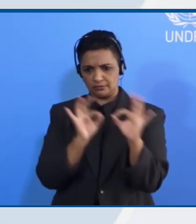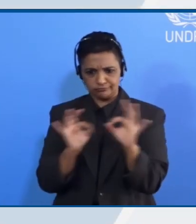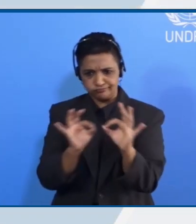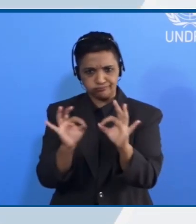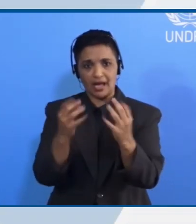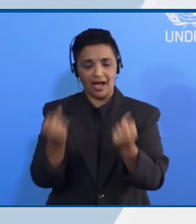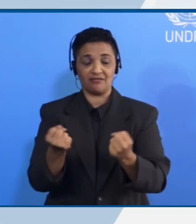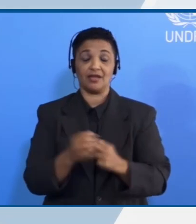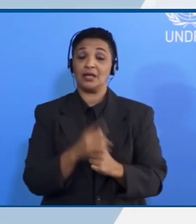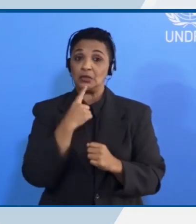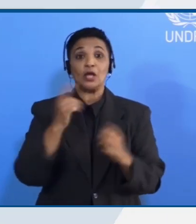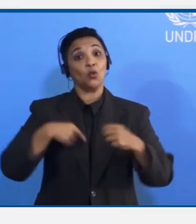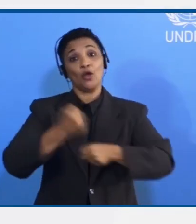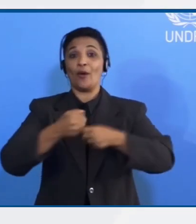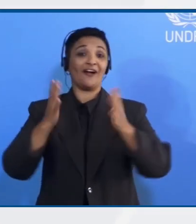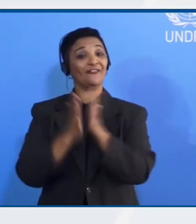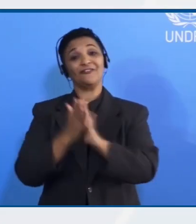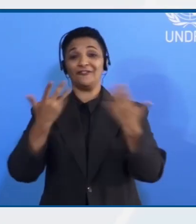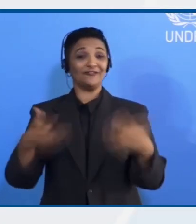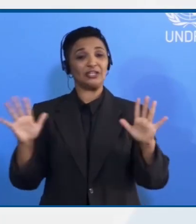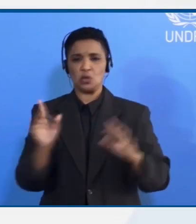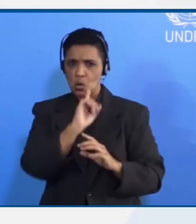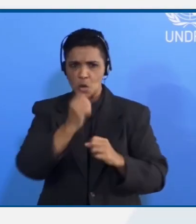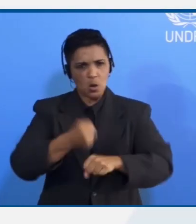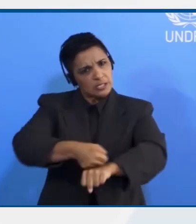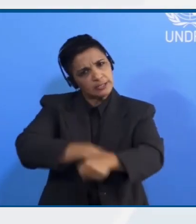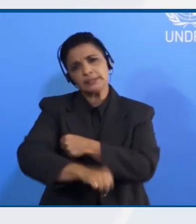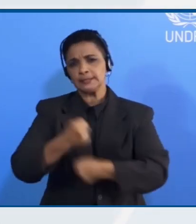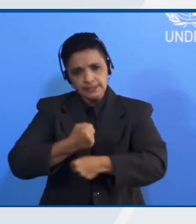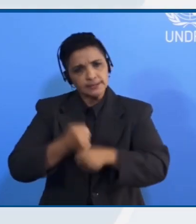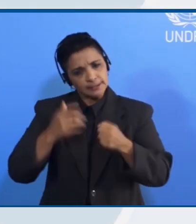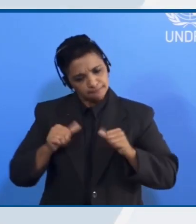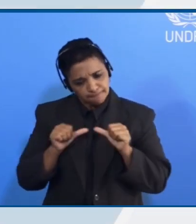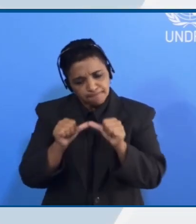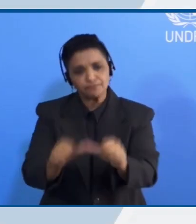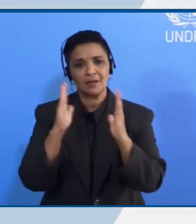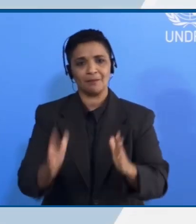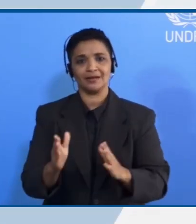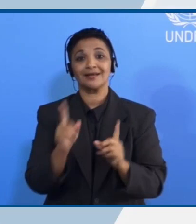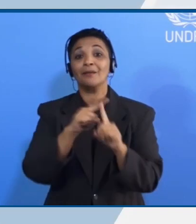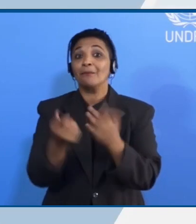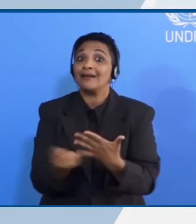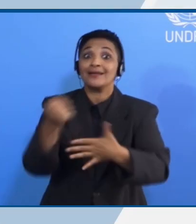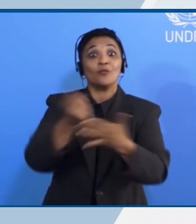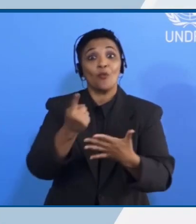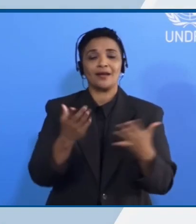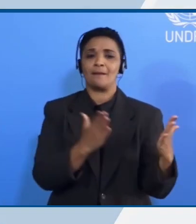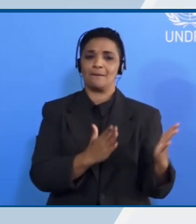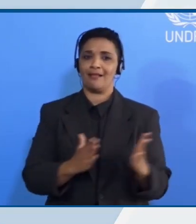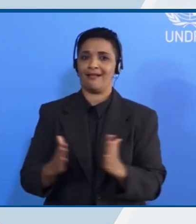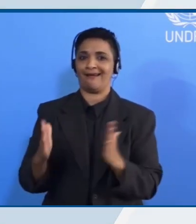say there's a lot to be done, but being able to strengthen the capacity for planning, be able to help